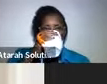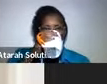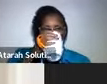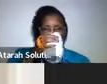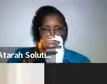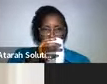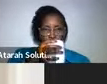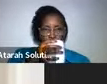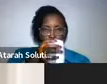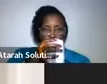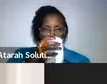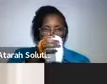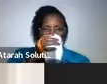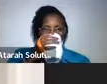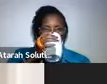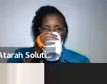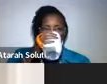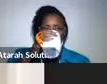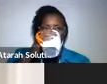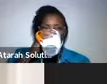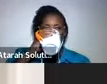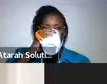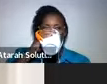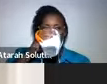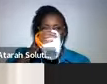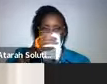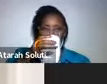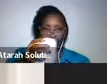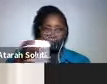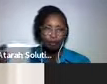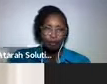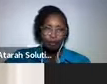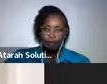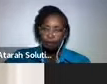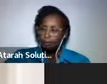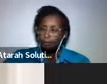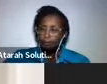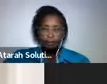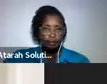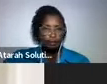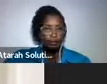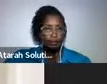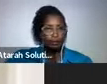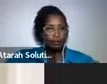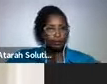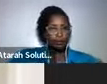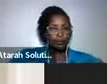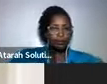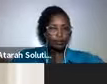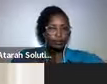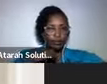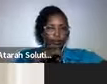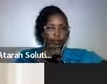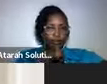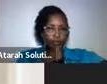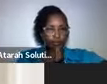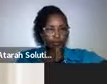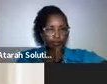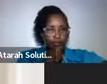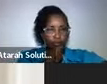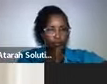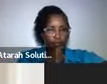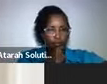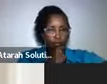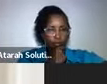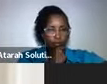10 people who are seeking legal advice. Again, we're not talking of people who are throwing in